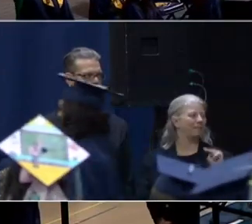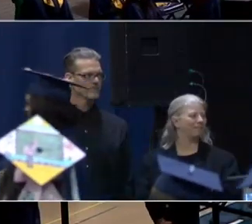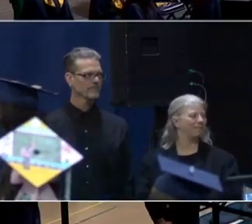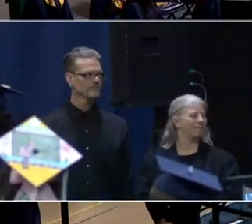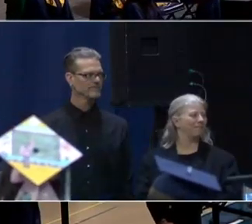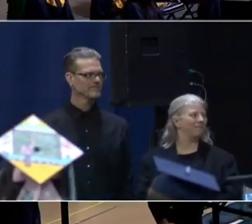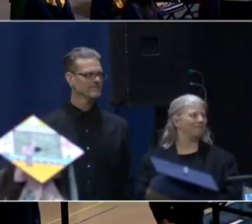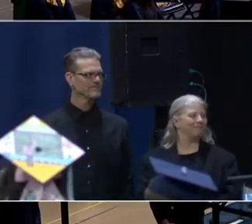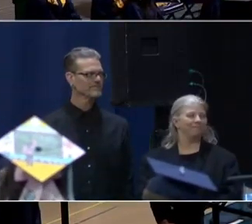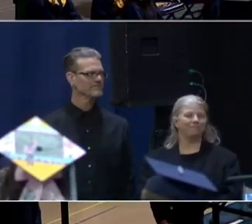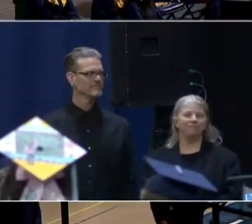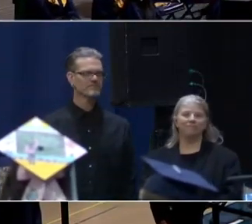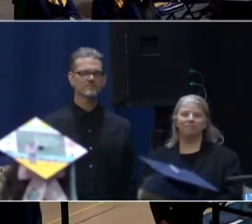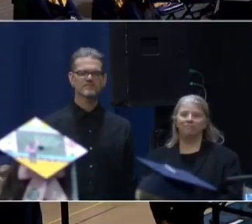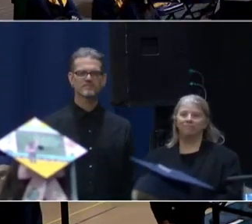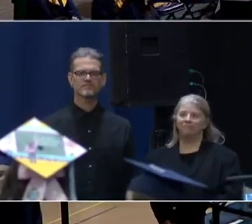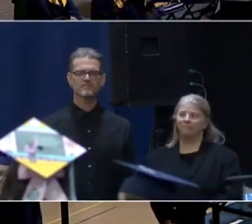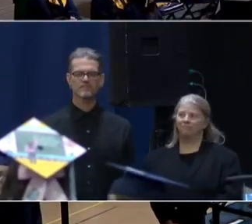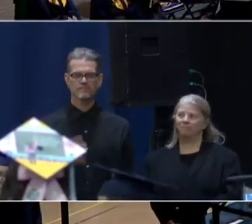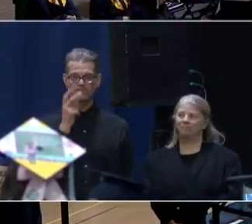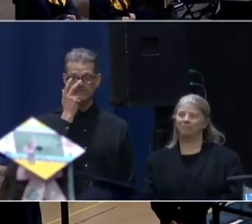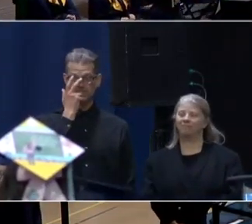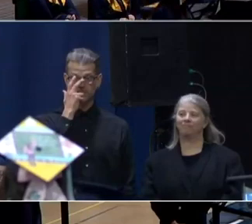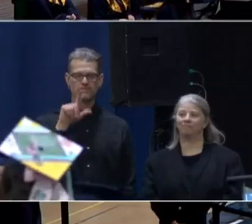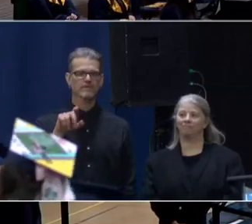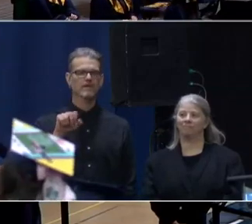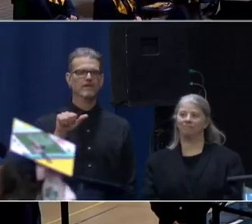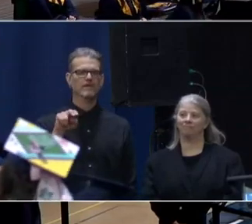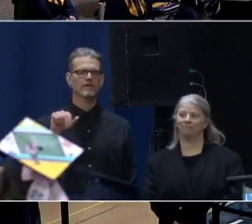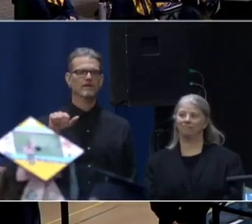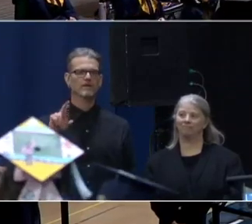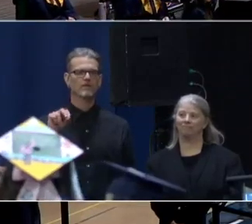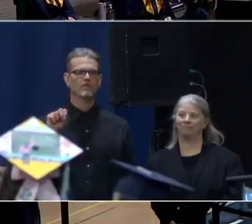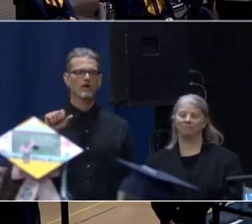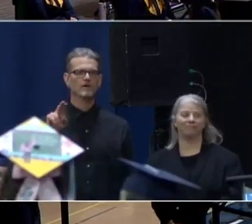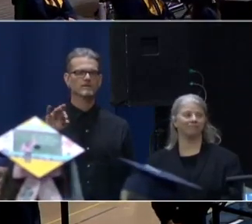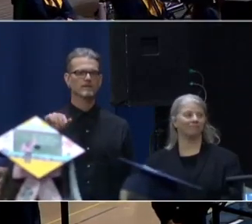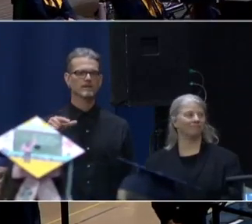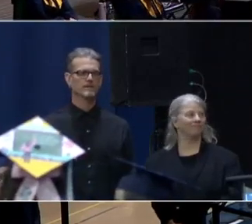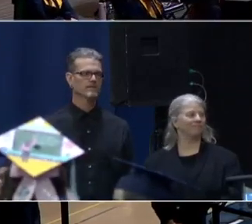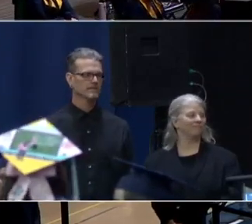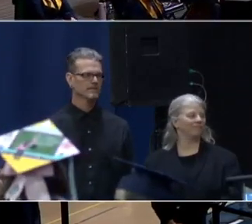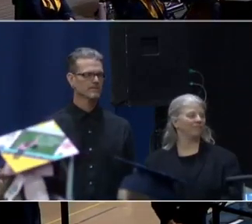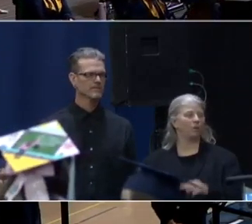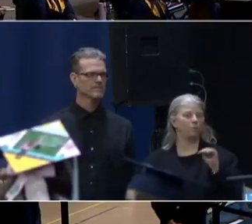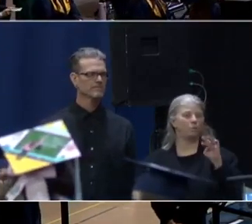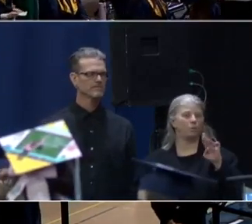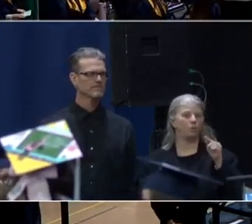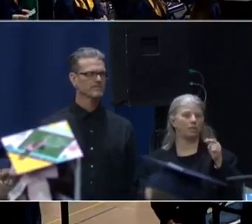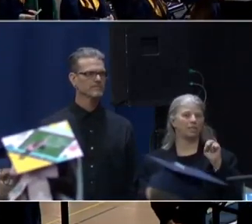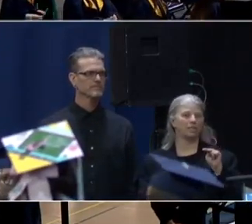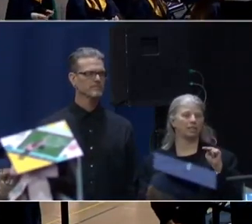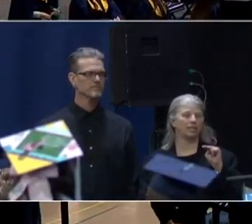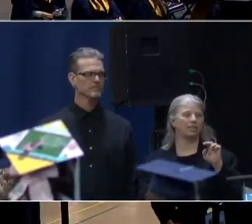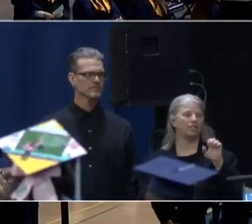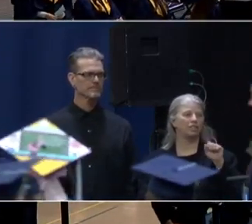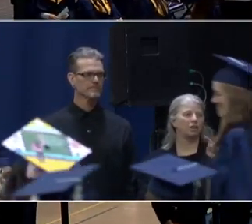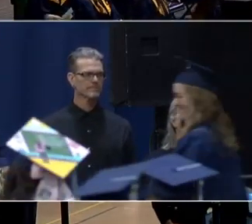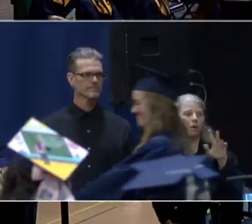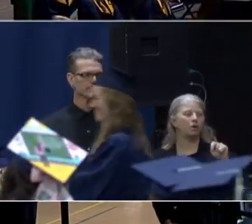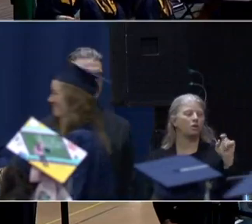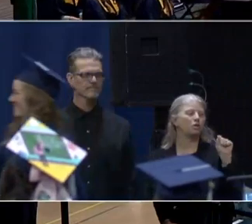Liana Rosling. Morgan Stewart, summa cum